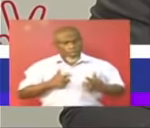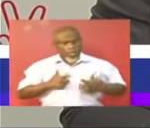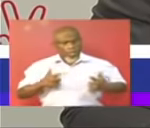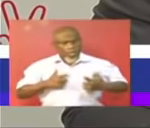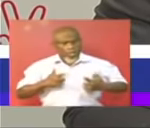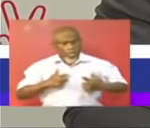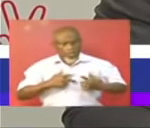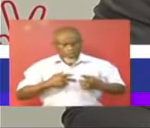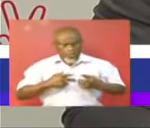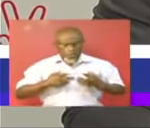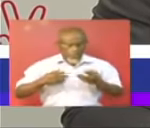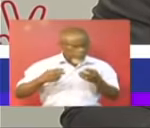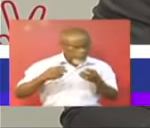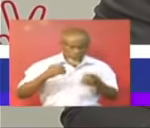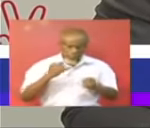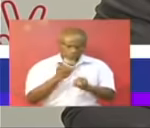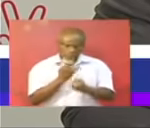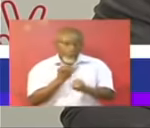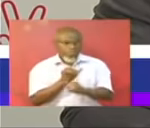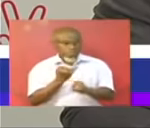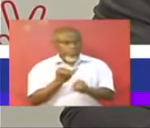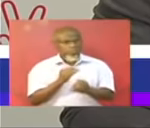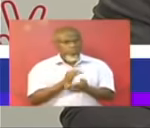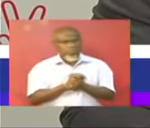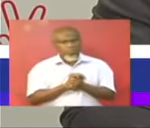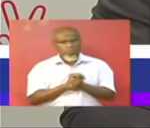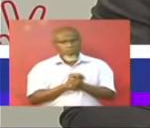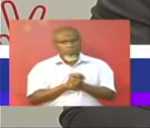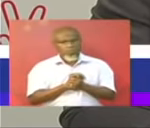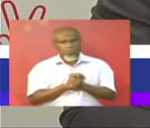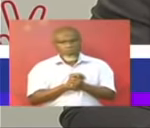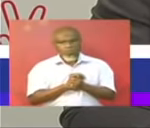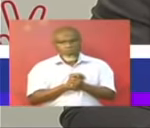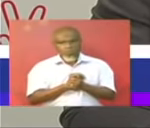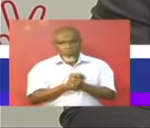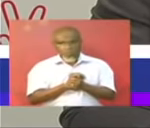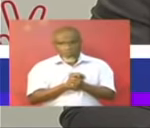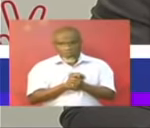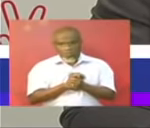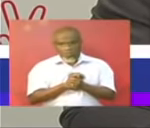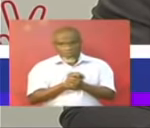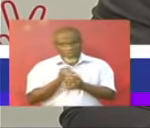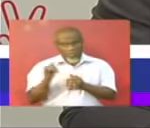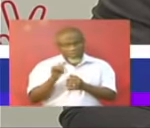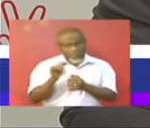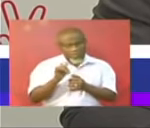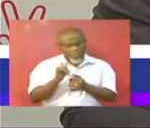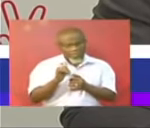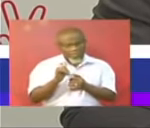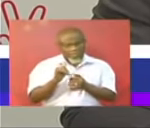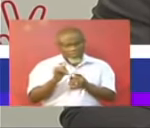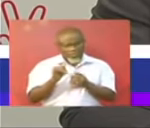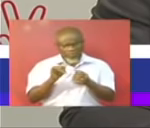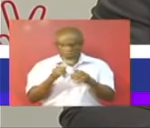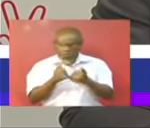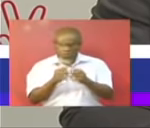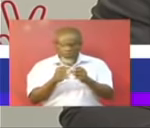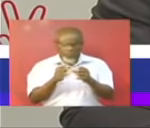with the influenza or the cold. But also, does that translate to